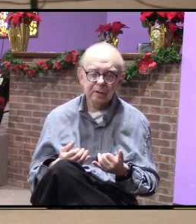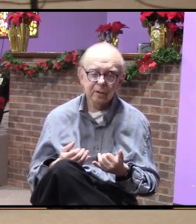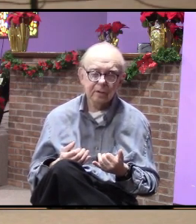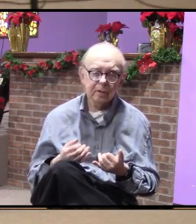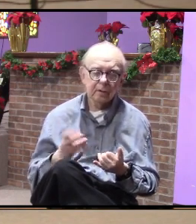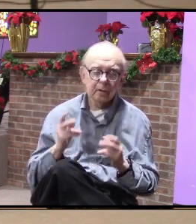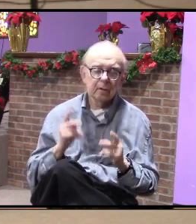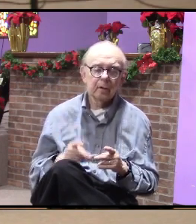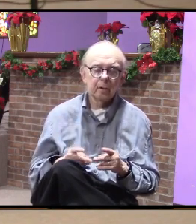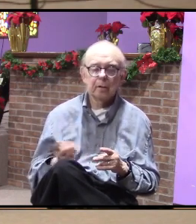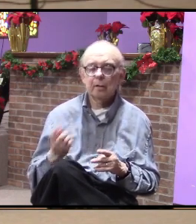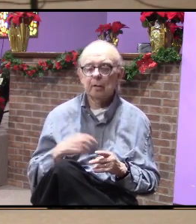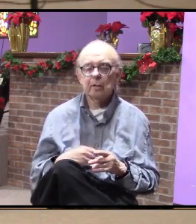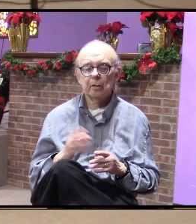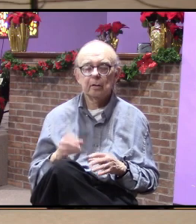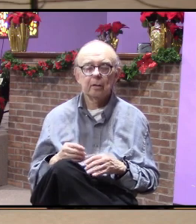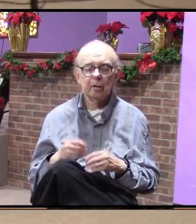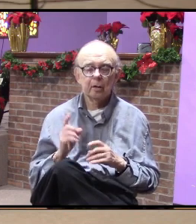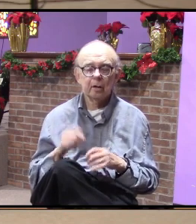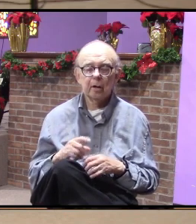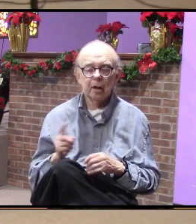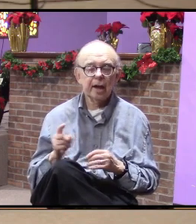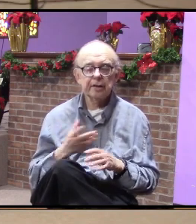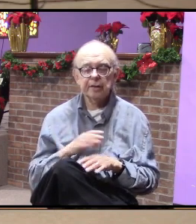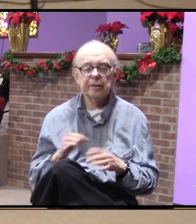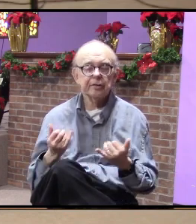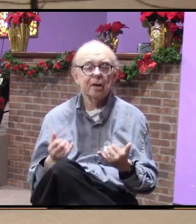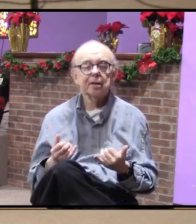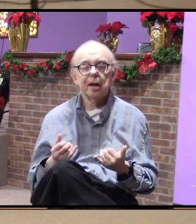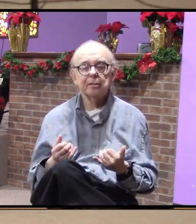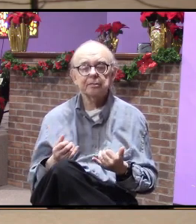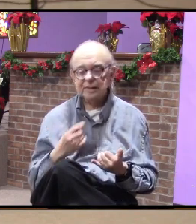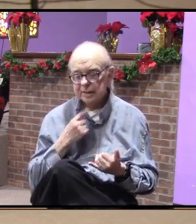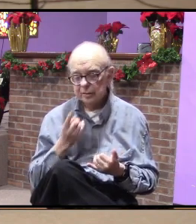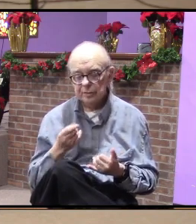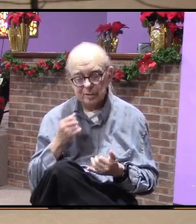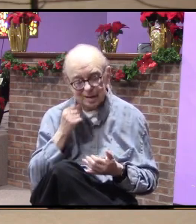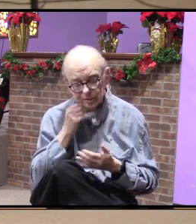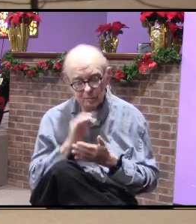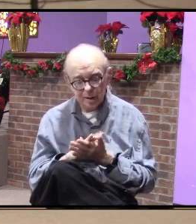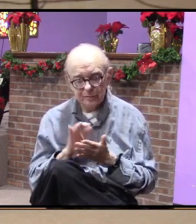Another person comes up and says, I need this done.